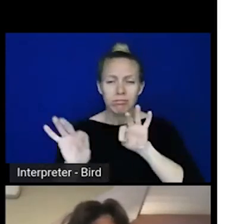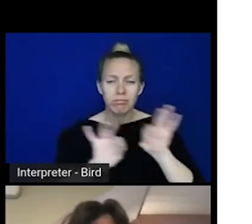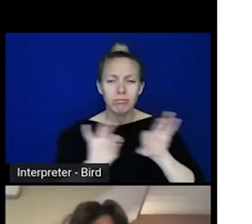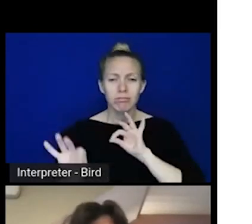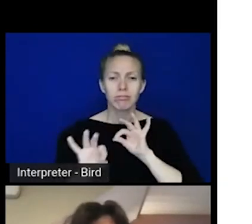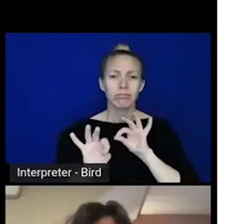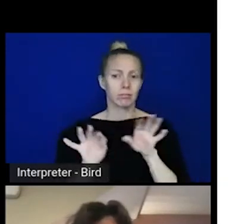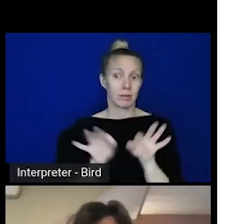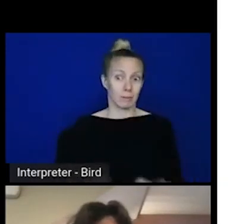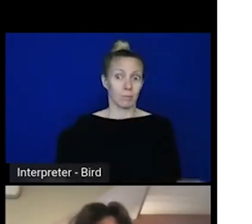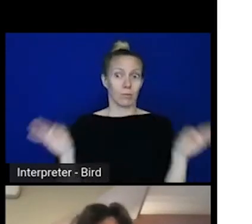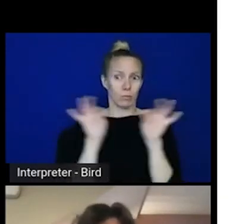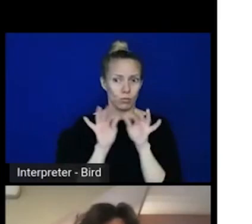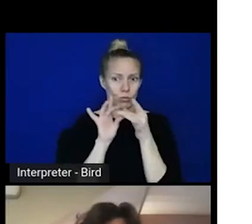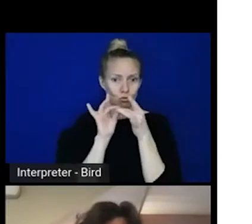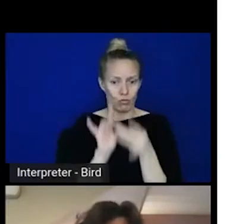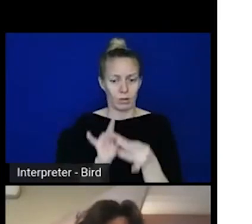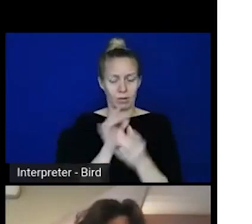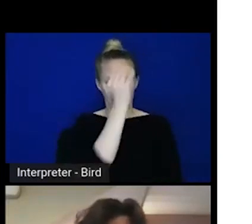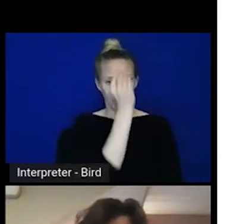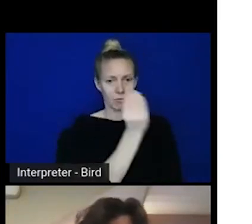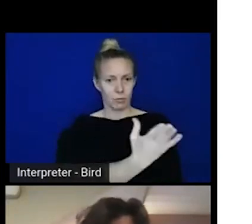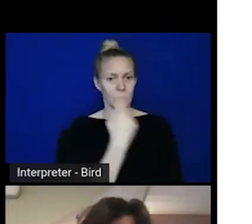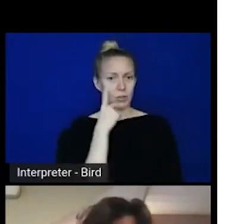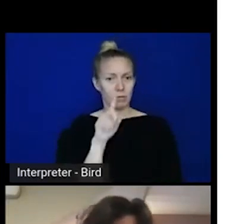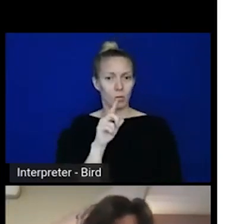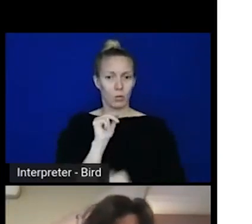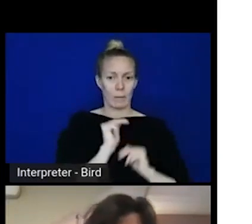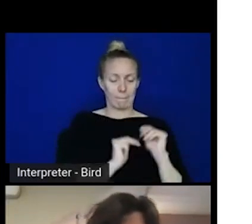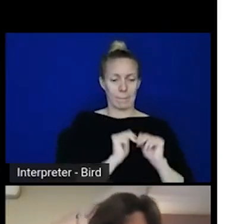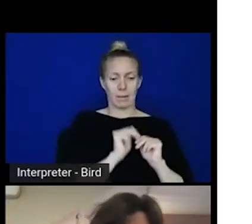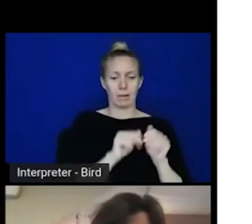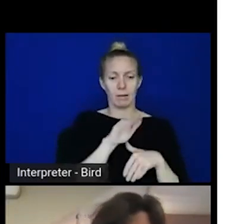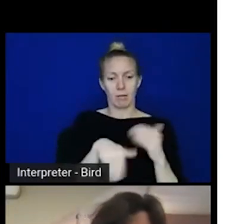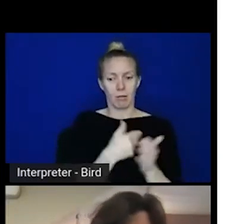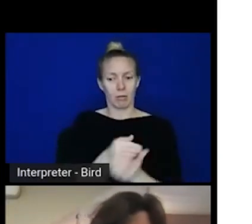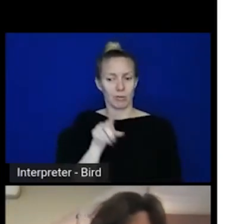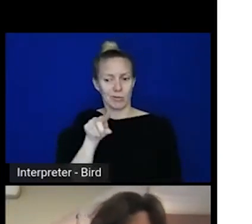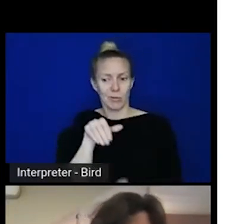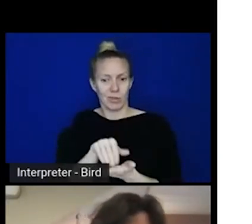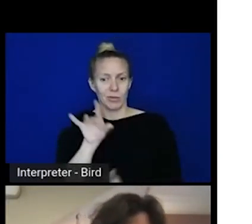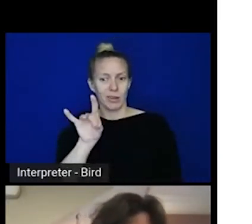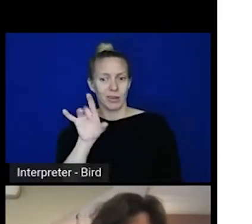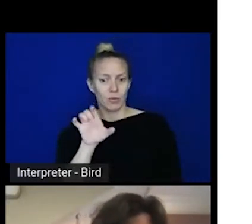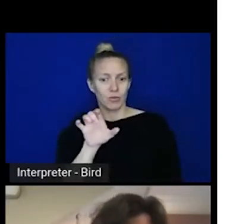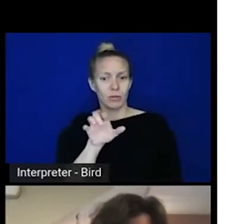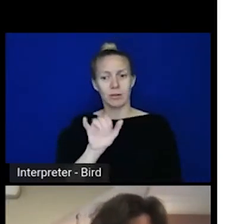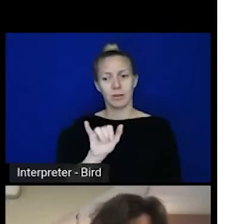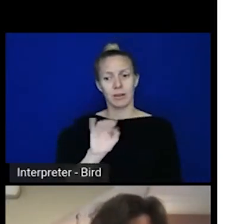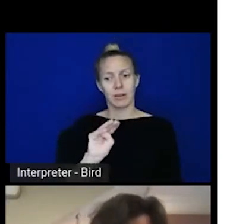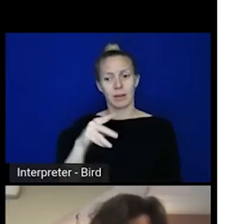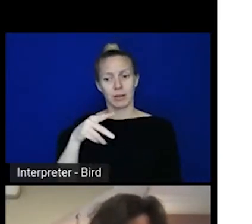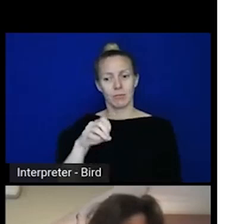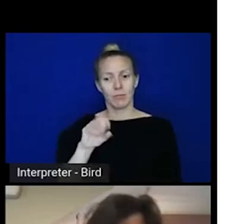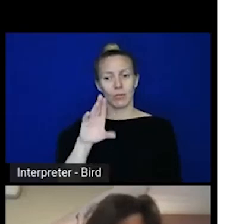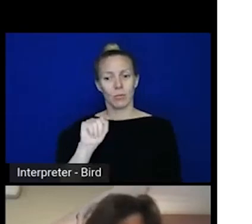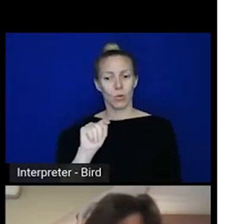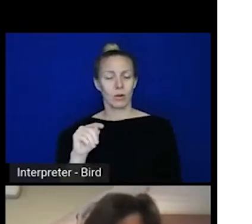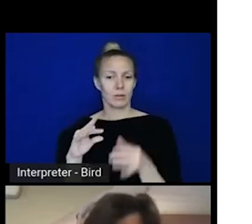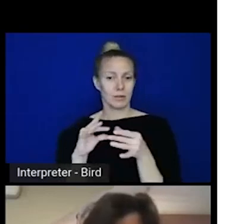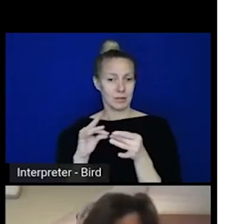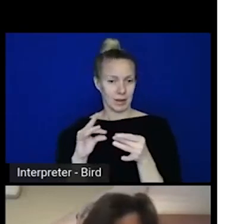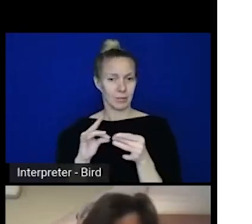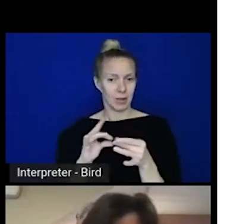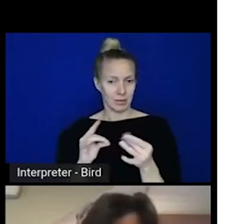for building these 1,800 import statements. And so taking a look